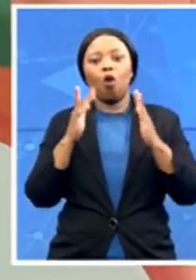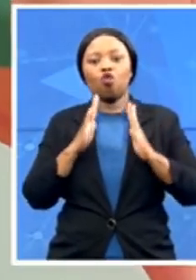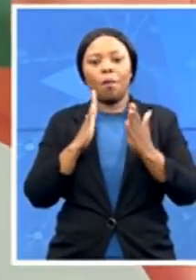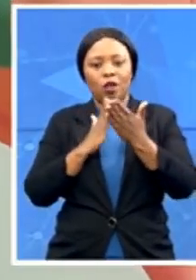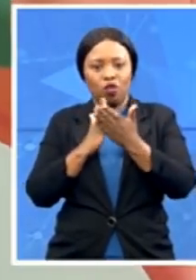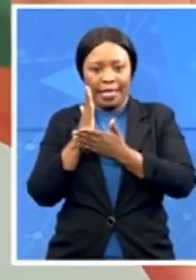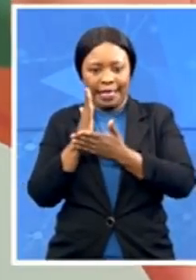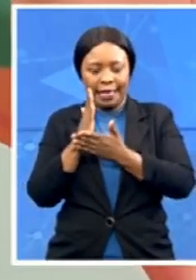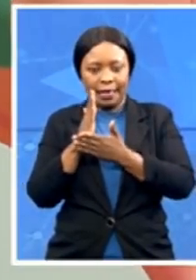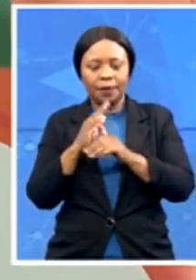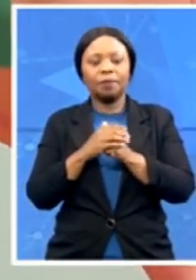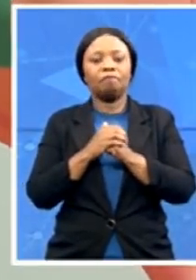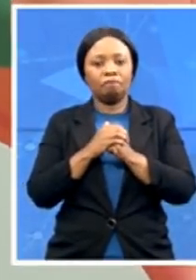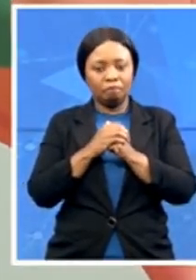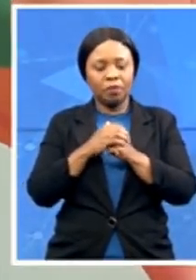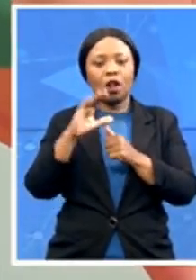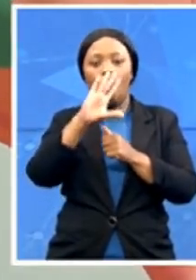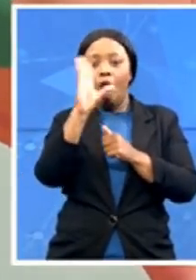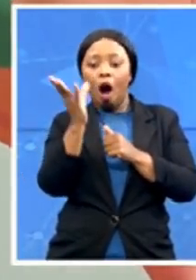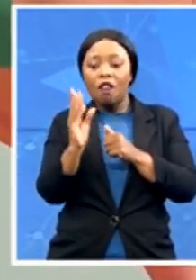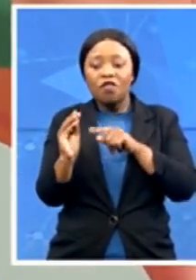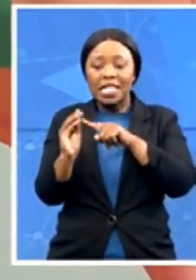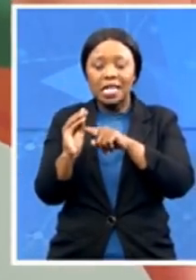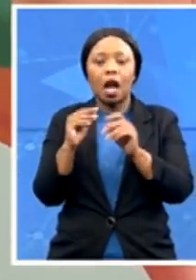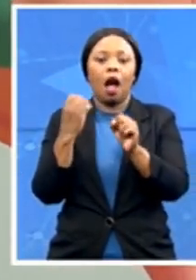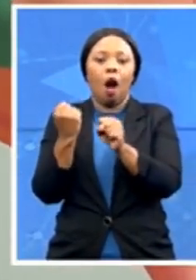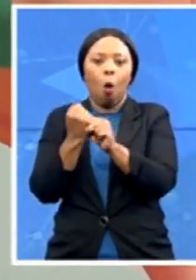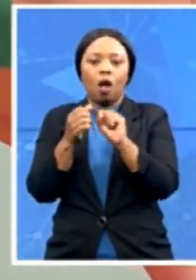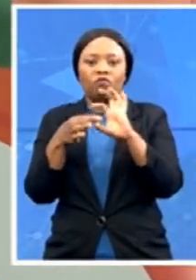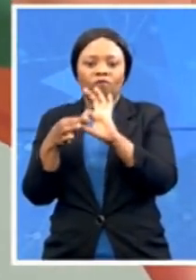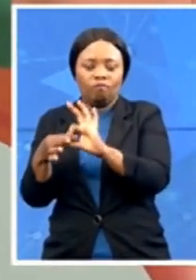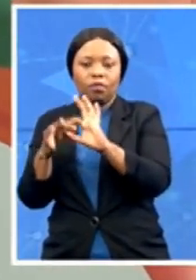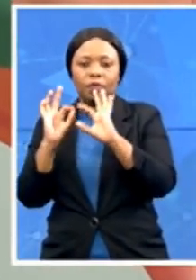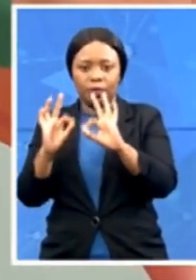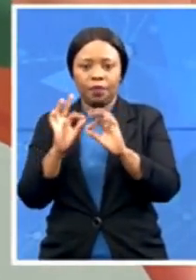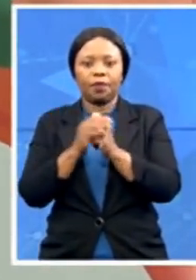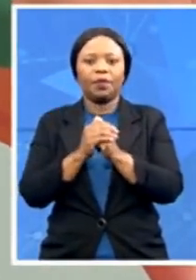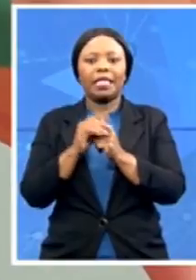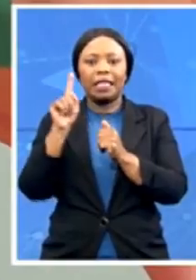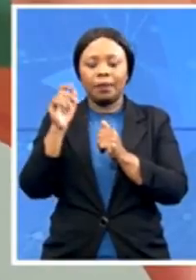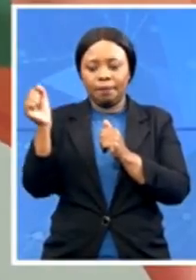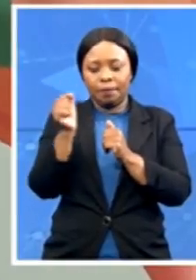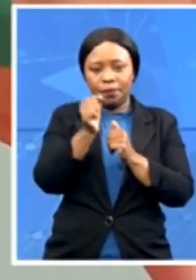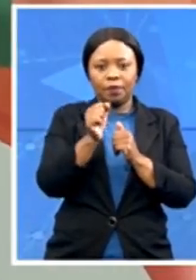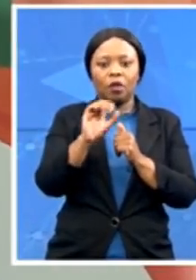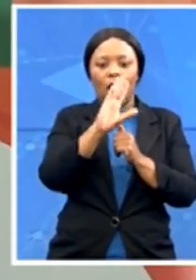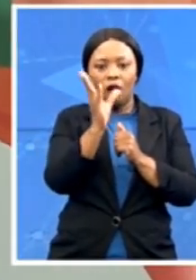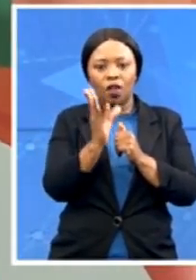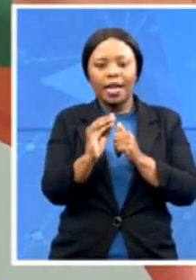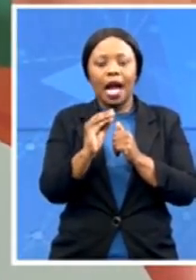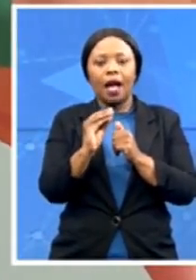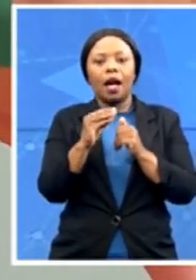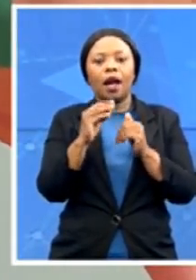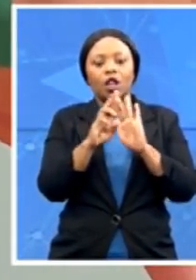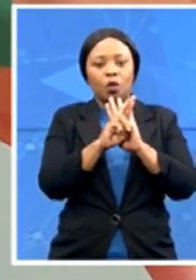Africa. He was recently appointed as the Africa representative to the steering committee of the International Panel